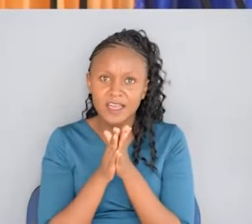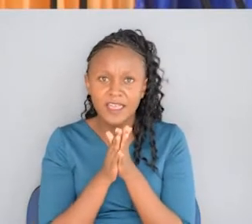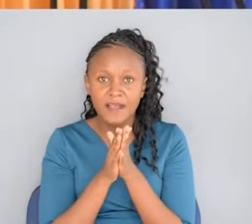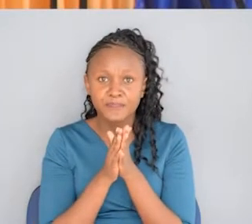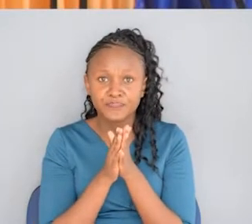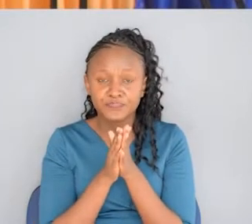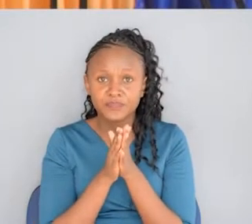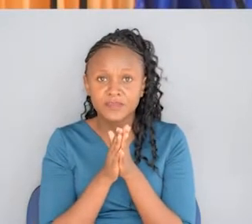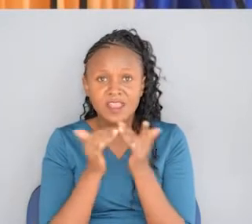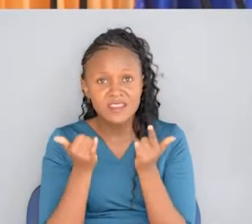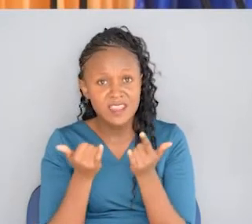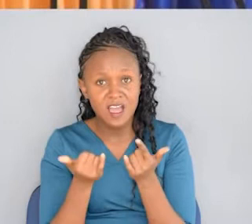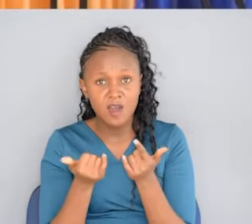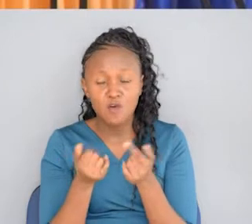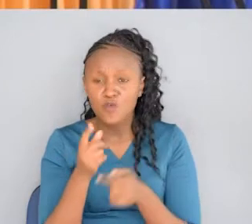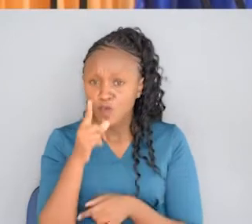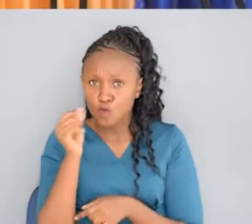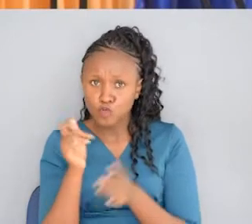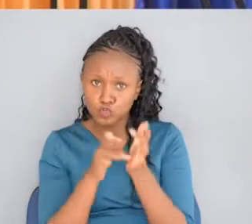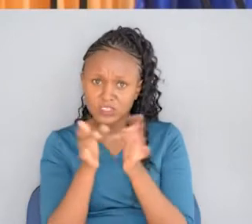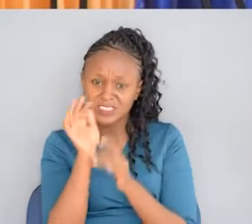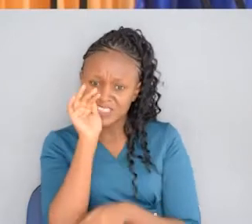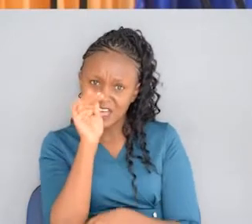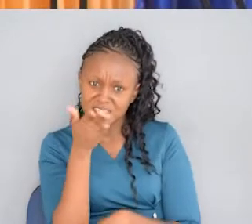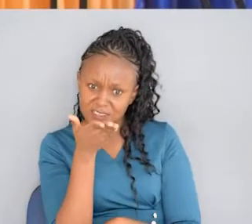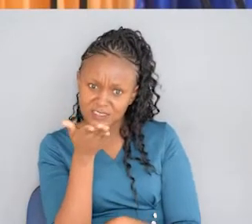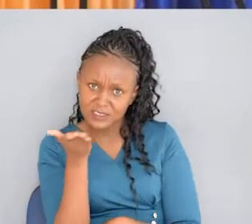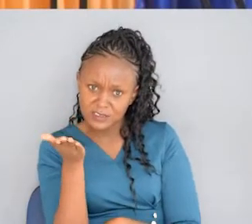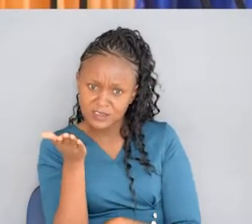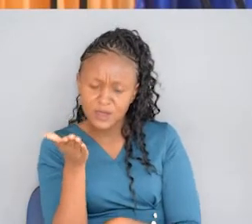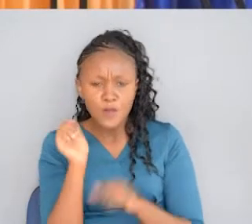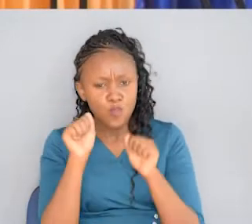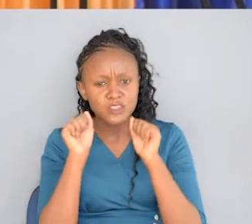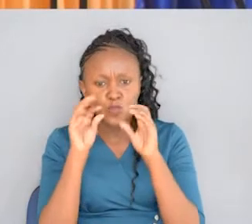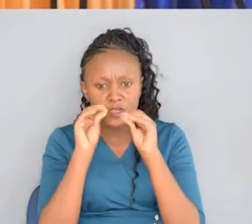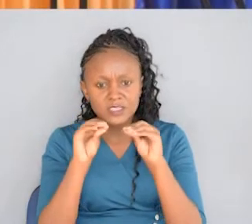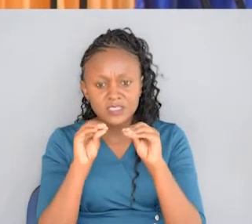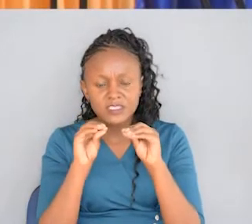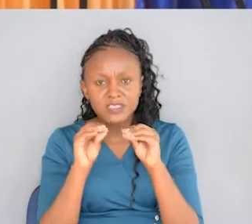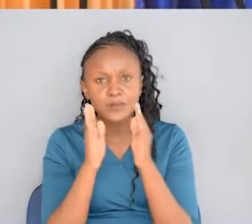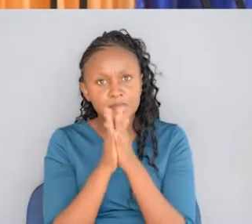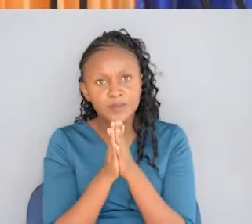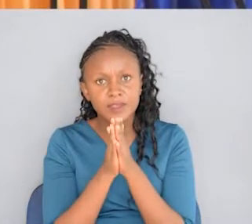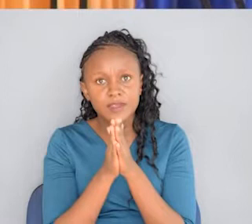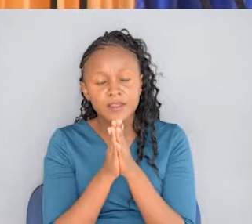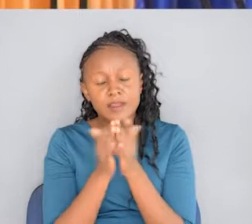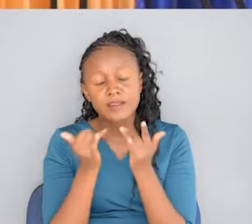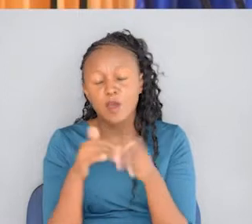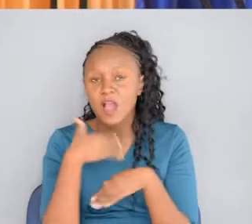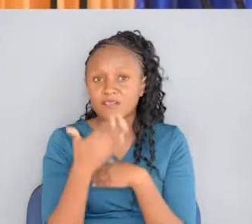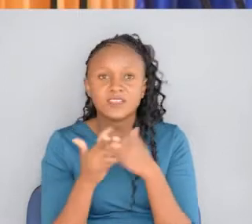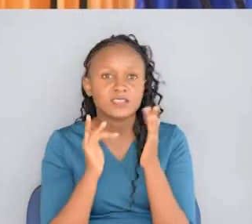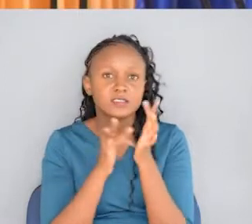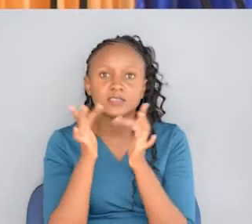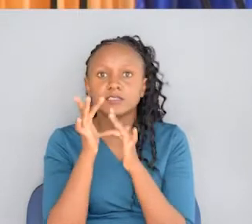they were going to Jesus, asking him, "Would you teach us to pray?" And after that, that's when he taught them the prayer that we